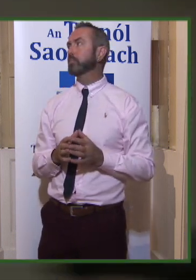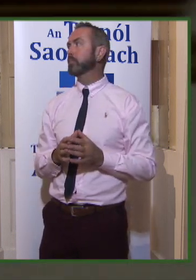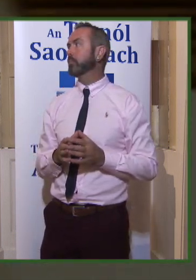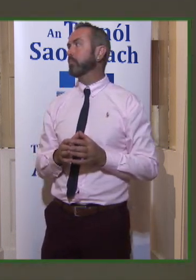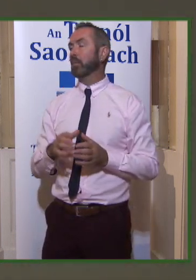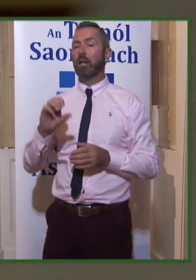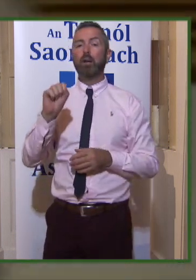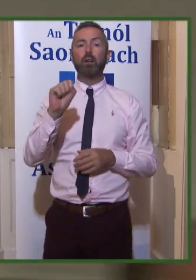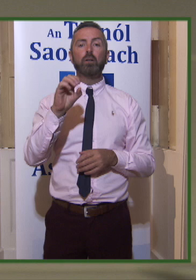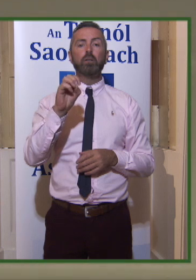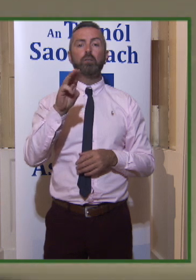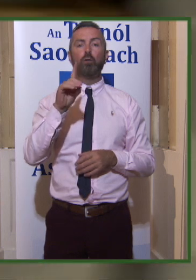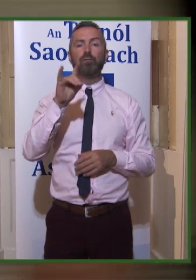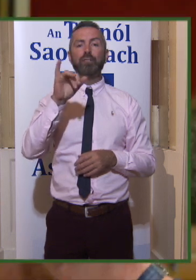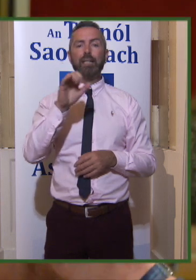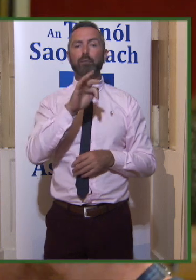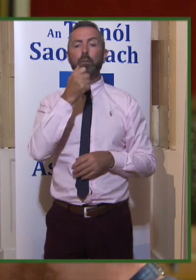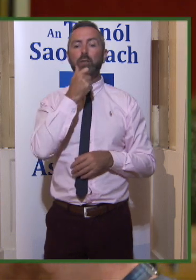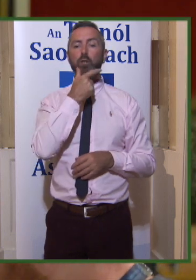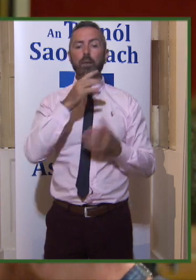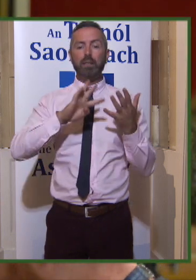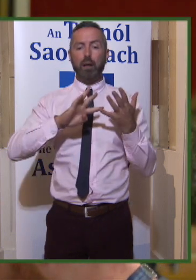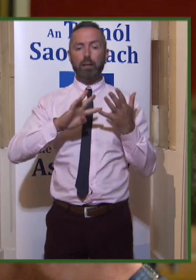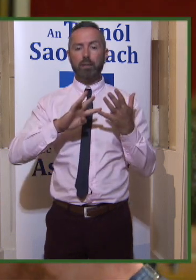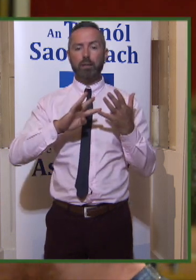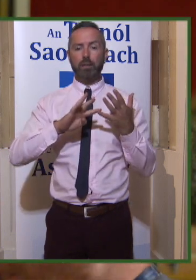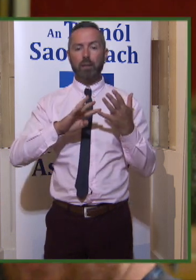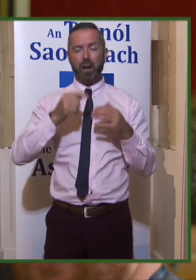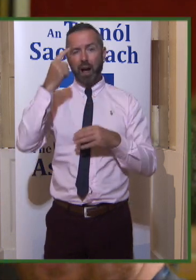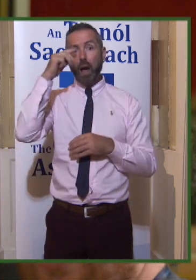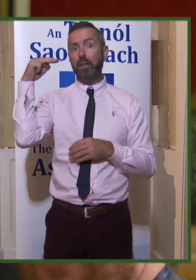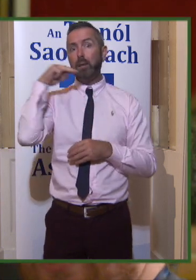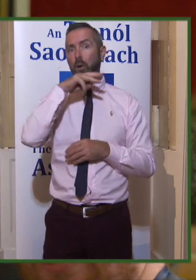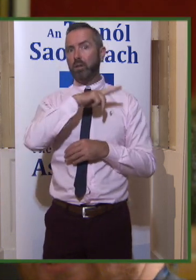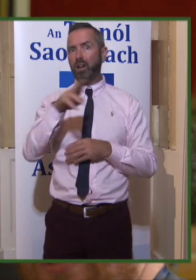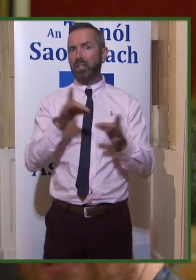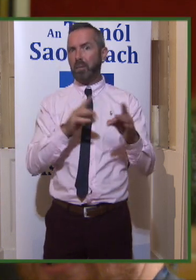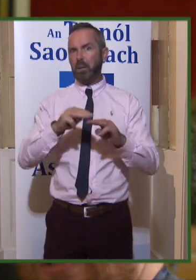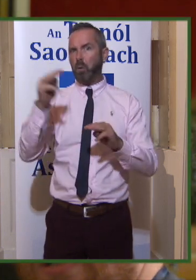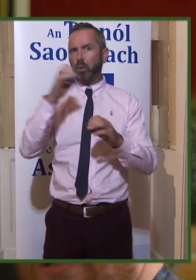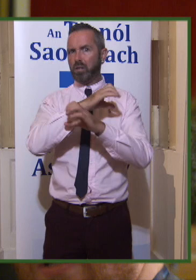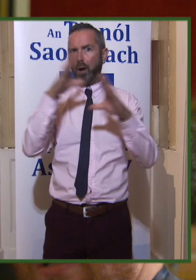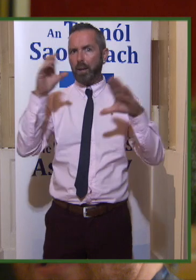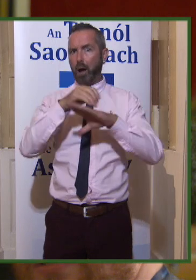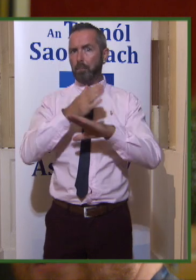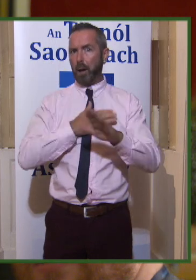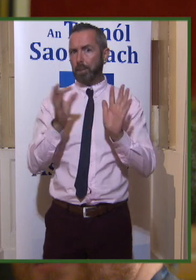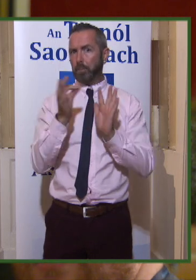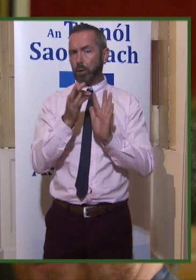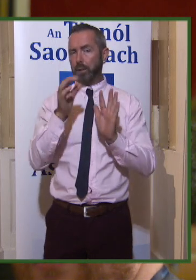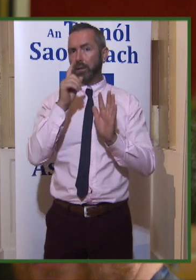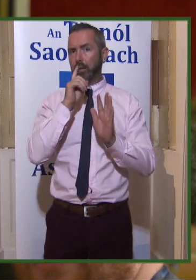Sophie from table 9. On this point, I think it's important not to make it more complicated as it is. I